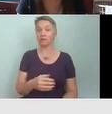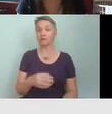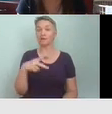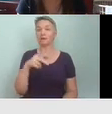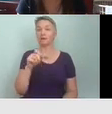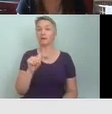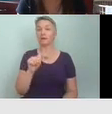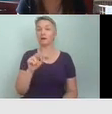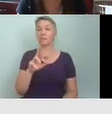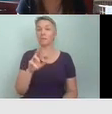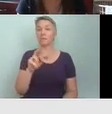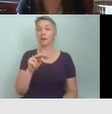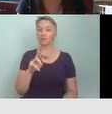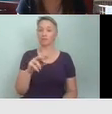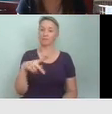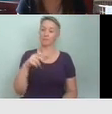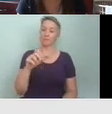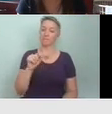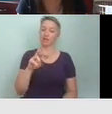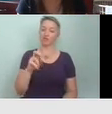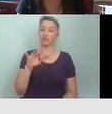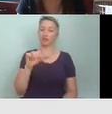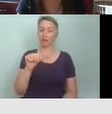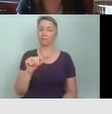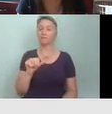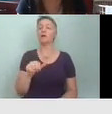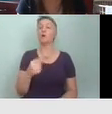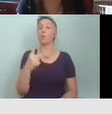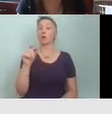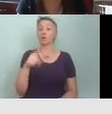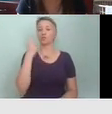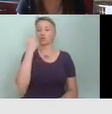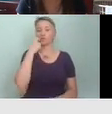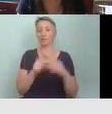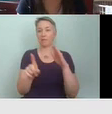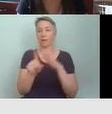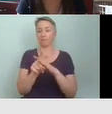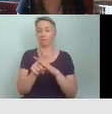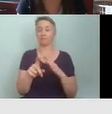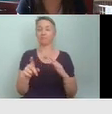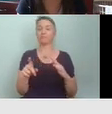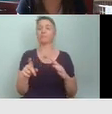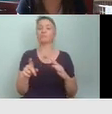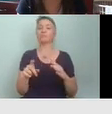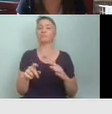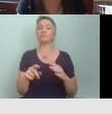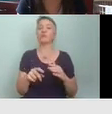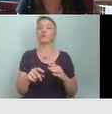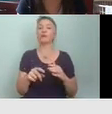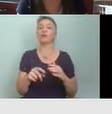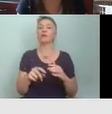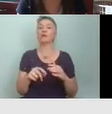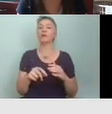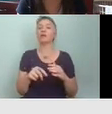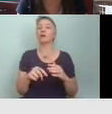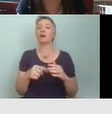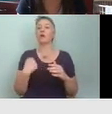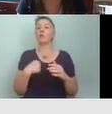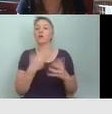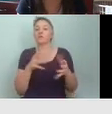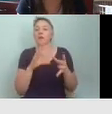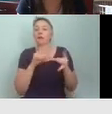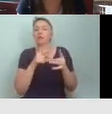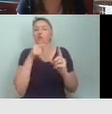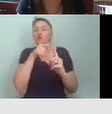came through. It was mentioned back to the office in August. Is there a priority list